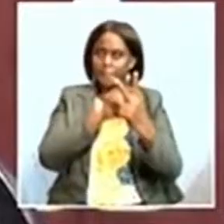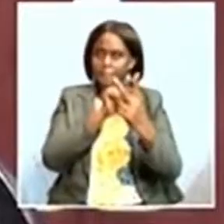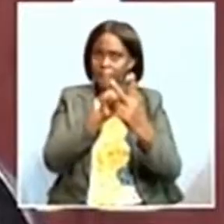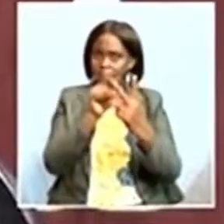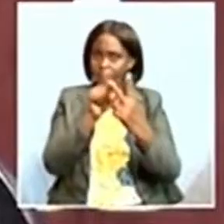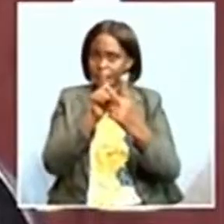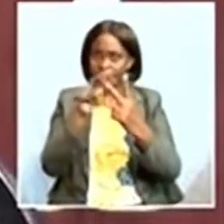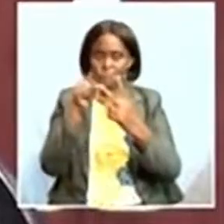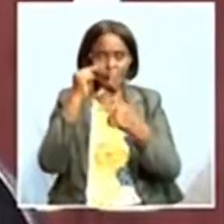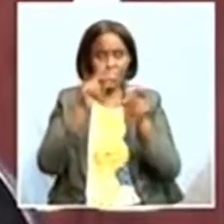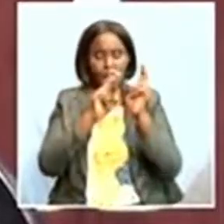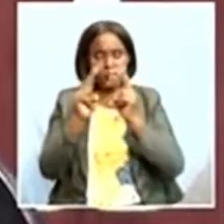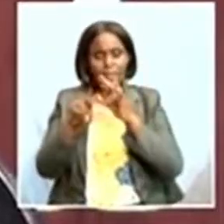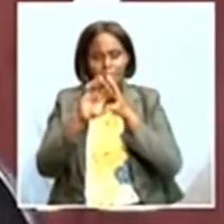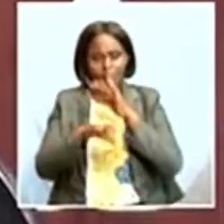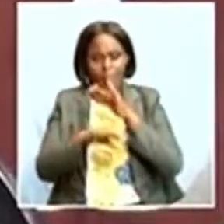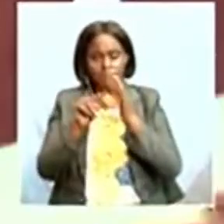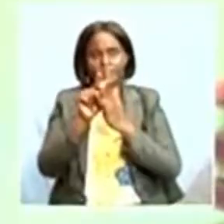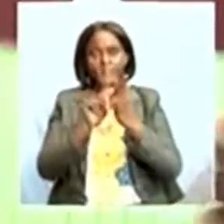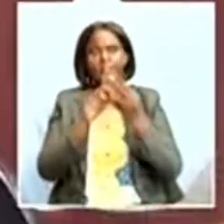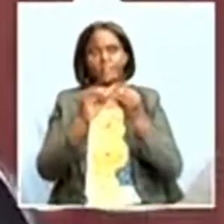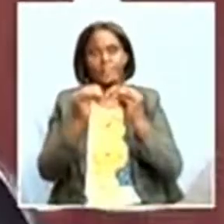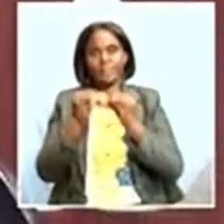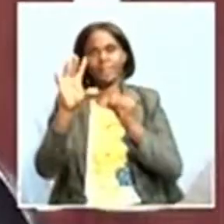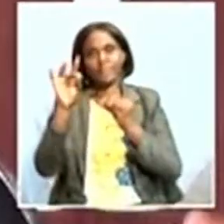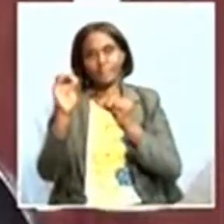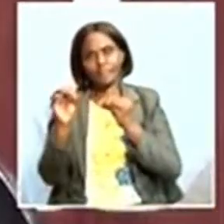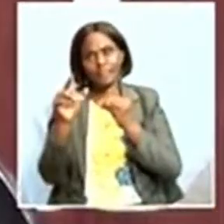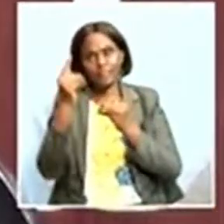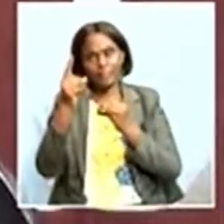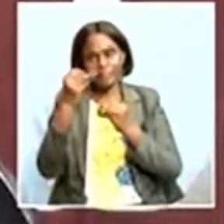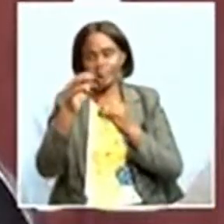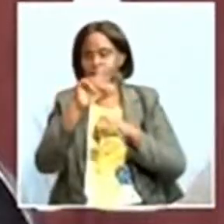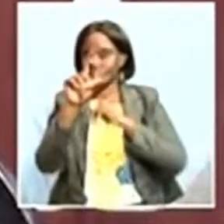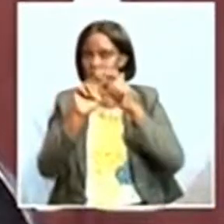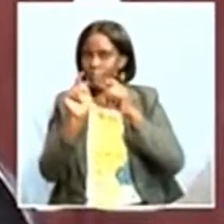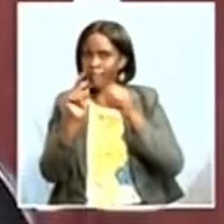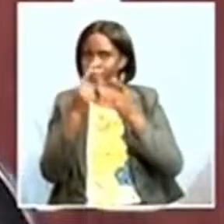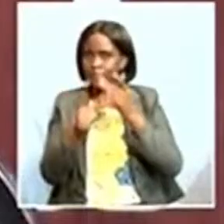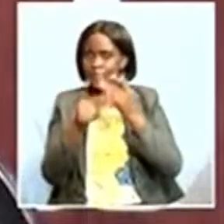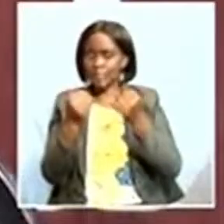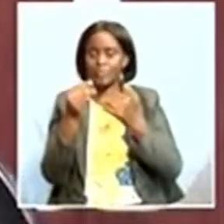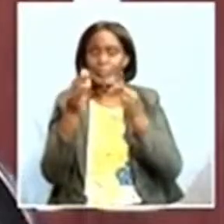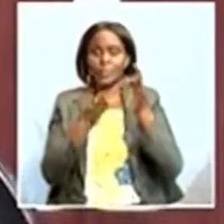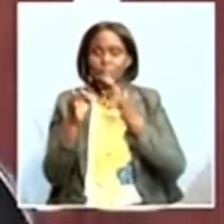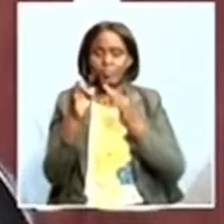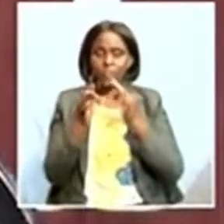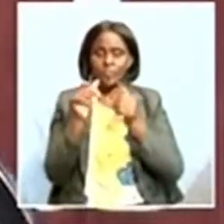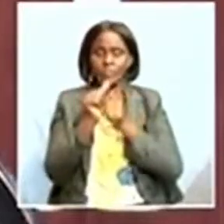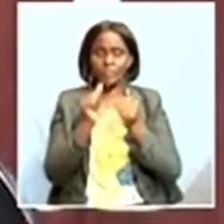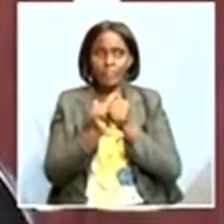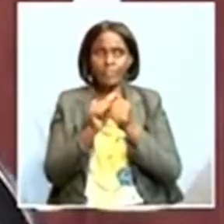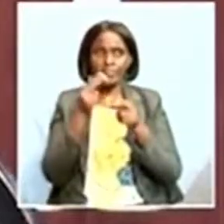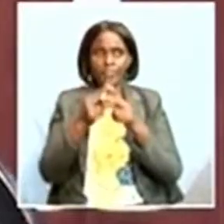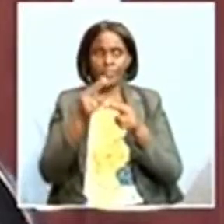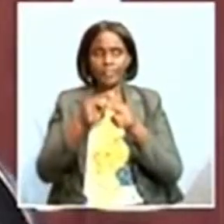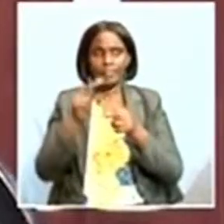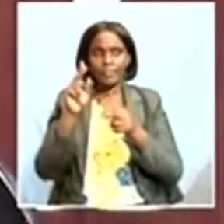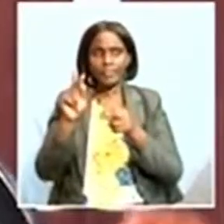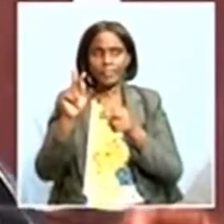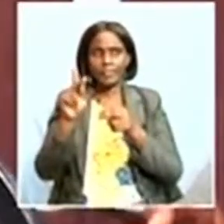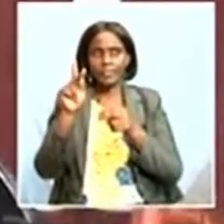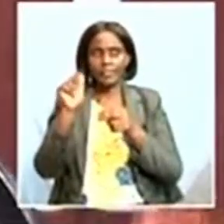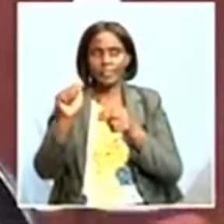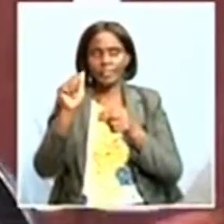for oral answer under Standing Order number 80, and one of the questions is expected to come from Ms. Nakaponda, Member of Parliament for